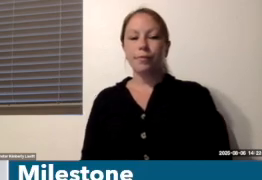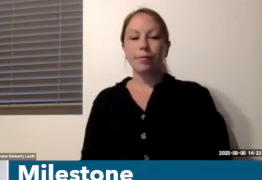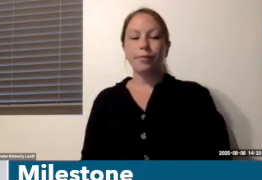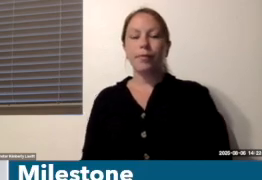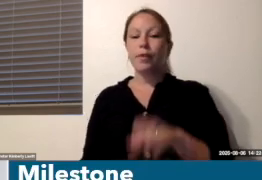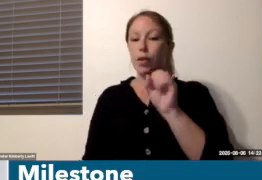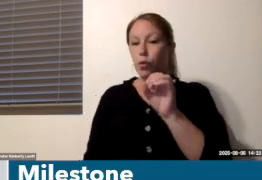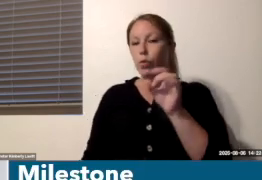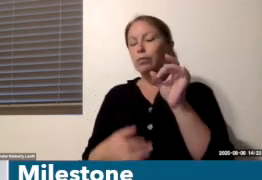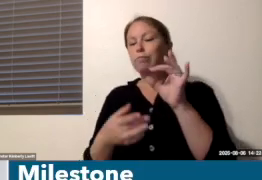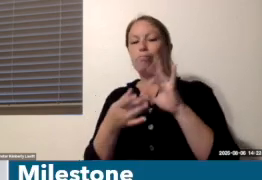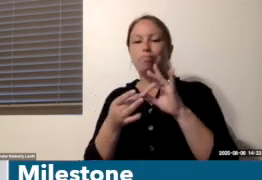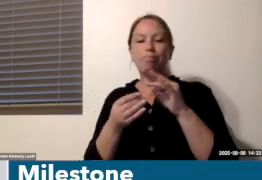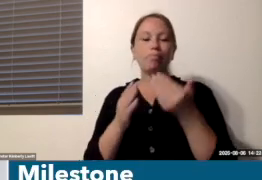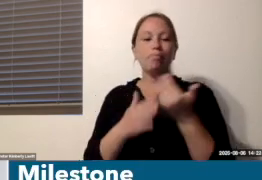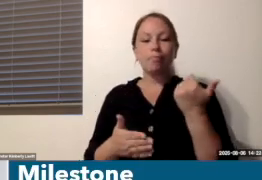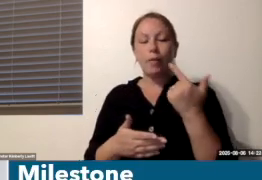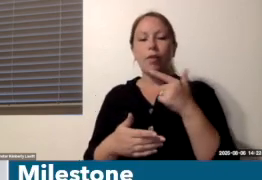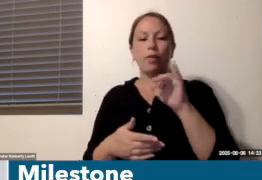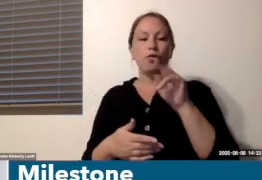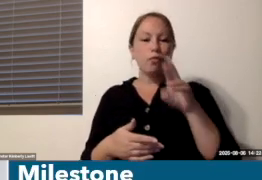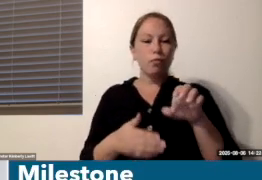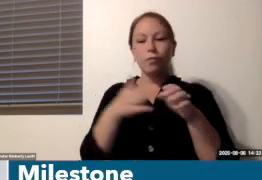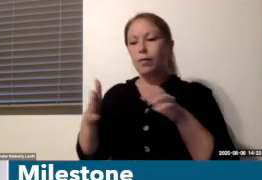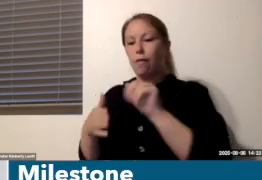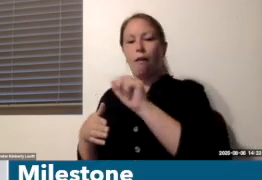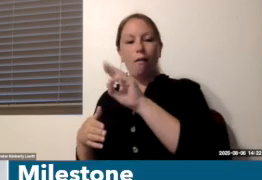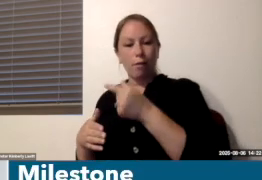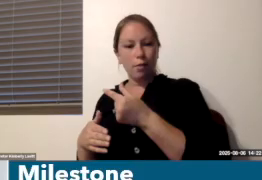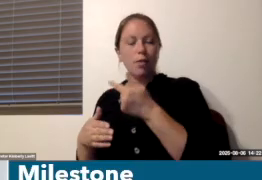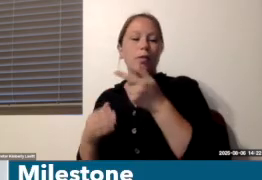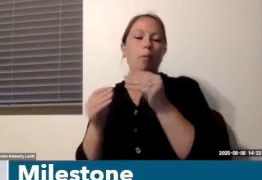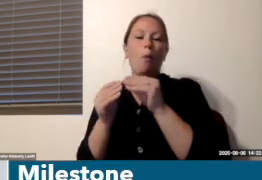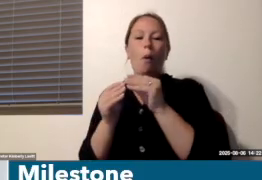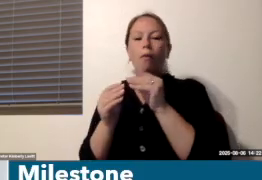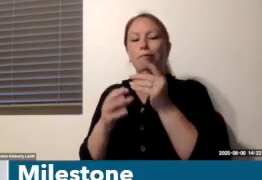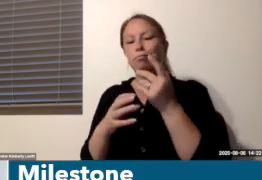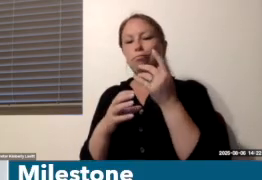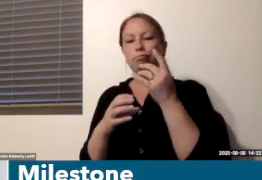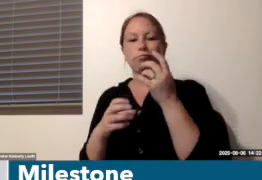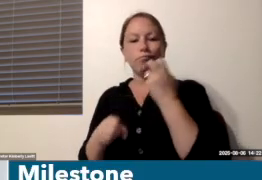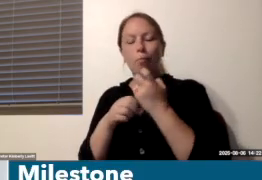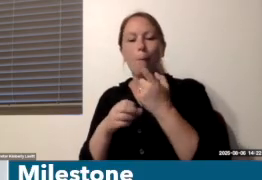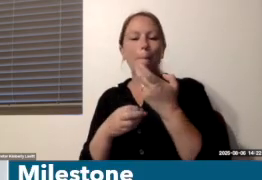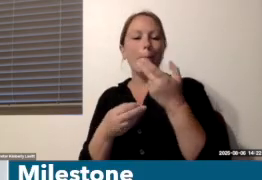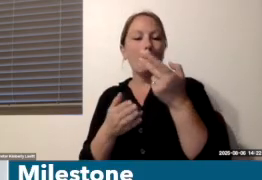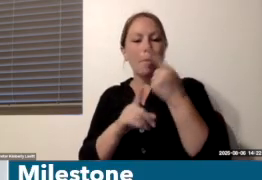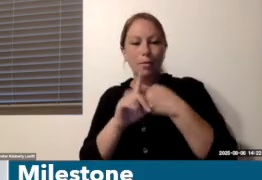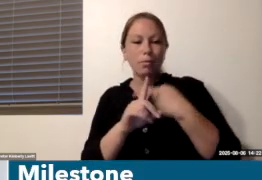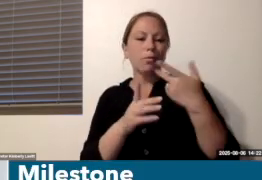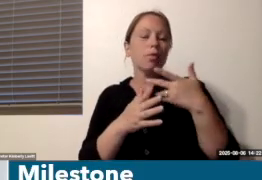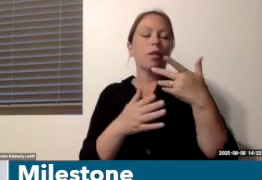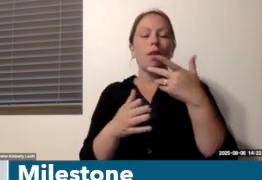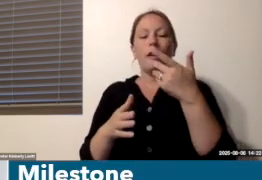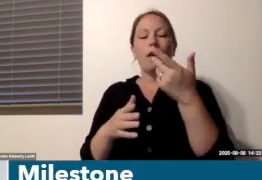So as mentioned earlier, mid-June to mid-August are the more intensive months to collaborate with you and all of our stakeholders to develop the proposed funding